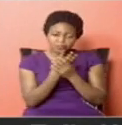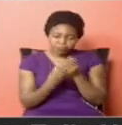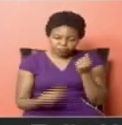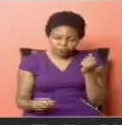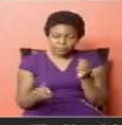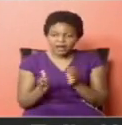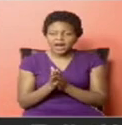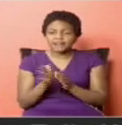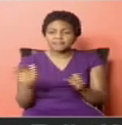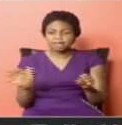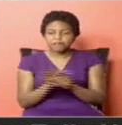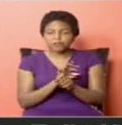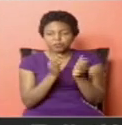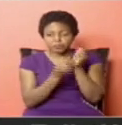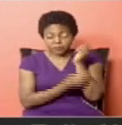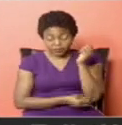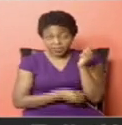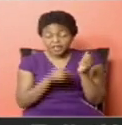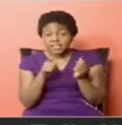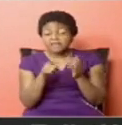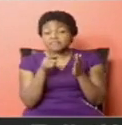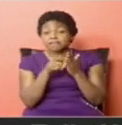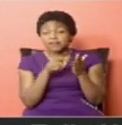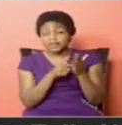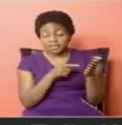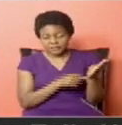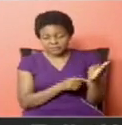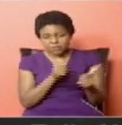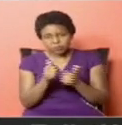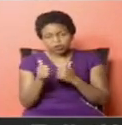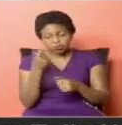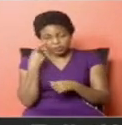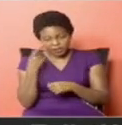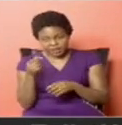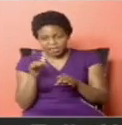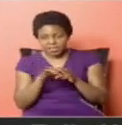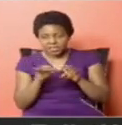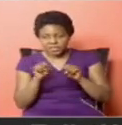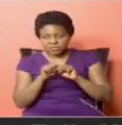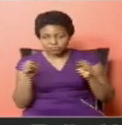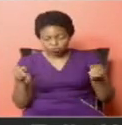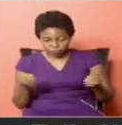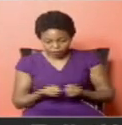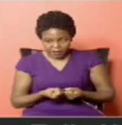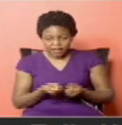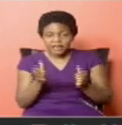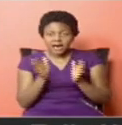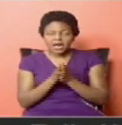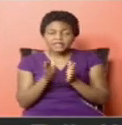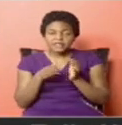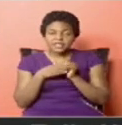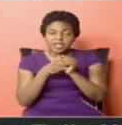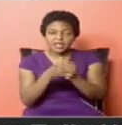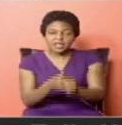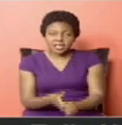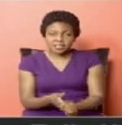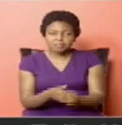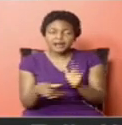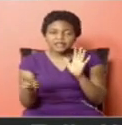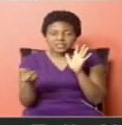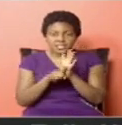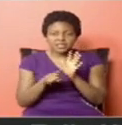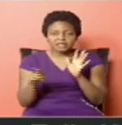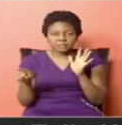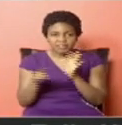poverty. These are factors, as we know in our society, that are fueled by